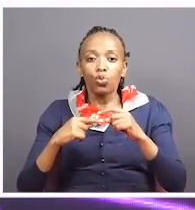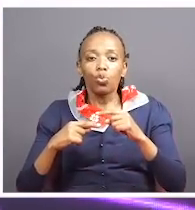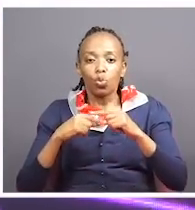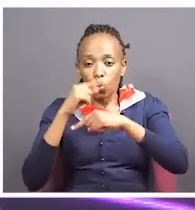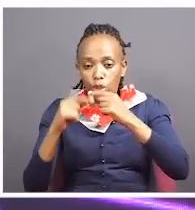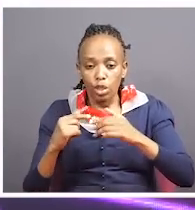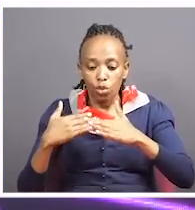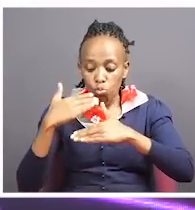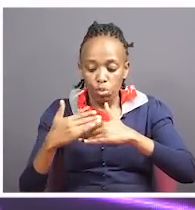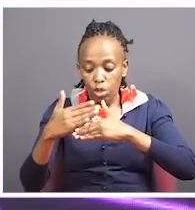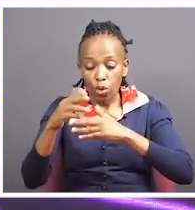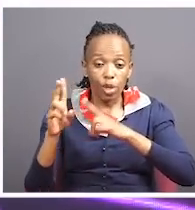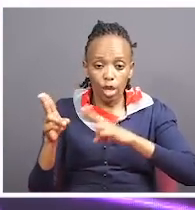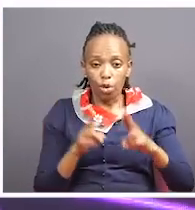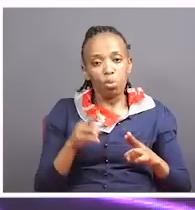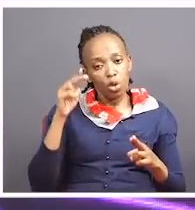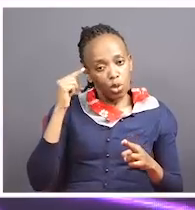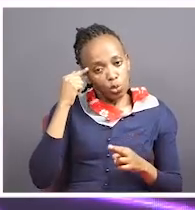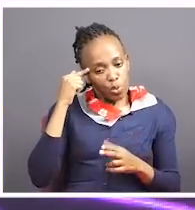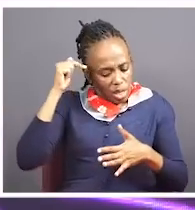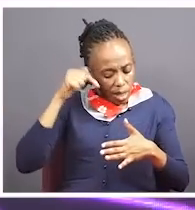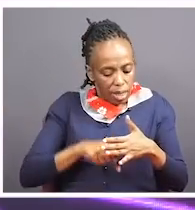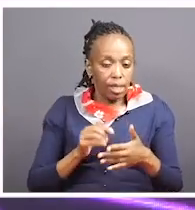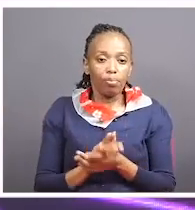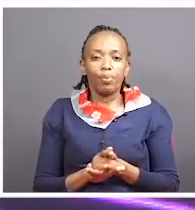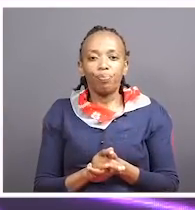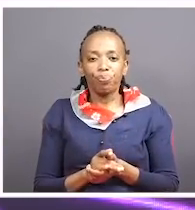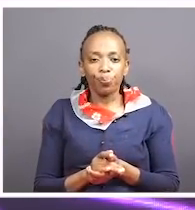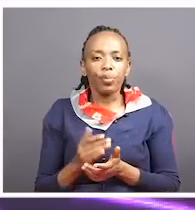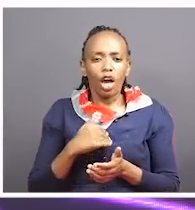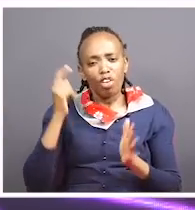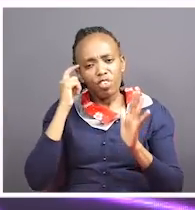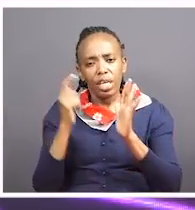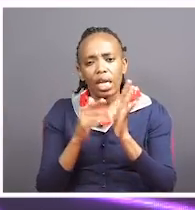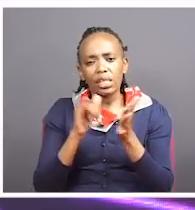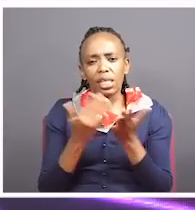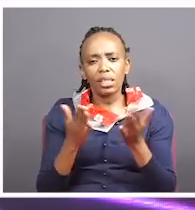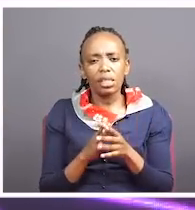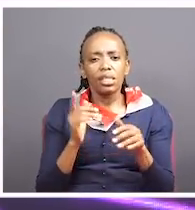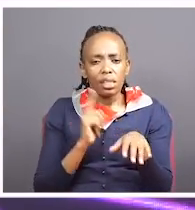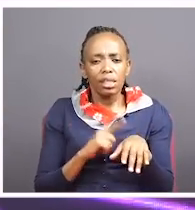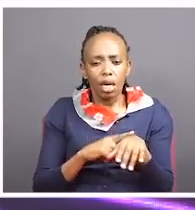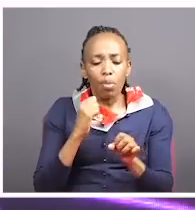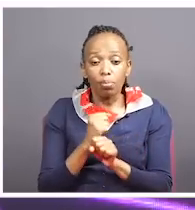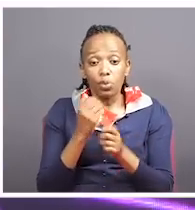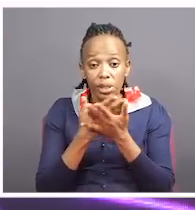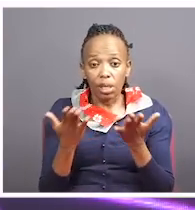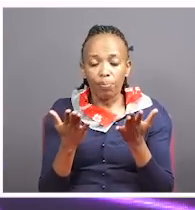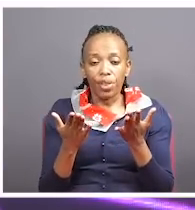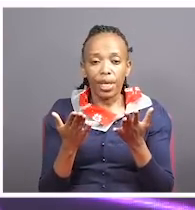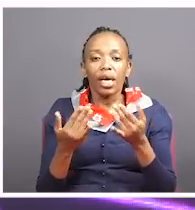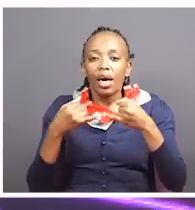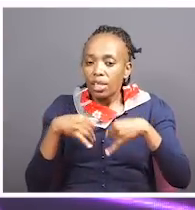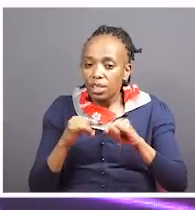move beyond the ordinary, to think a little deeper. And I have realized that when I am doing